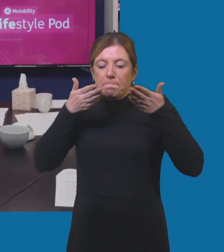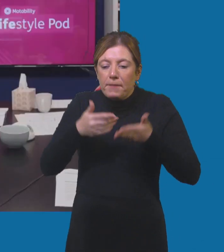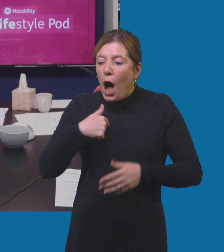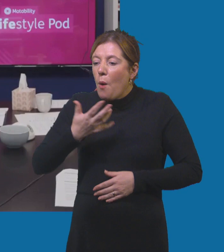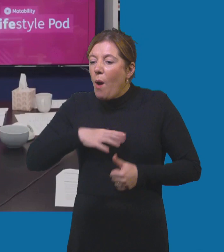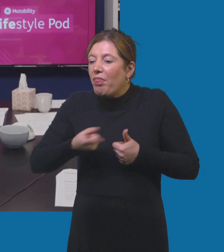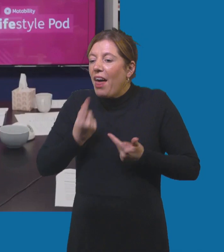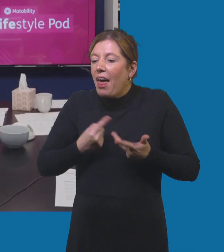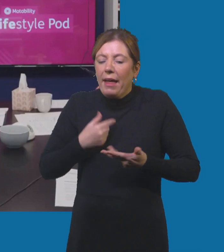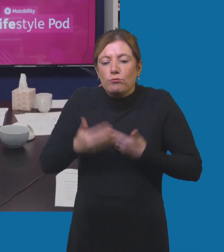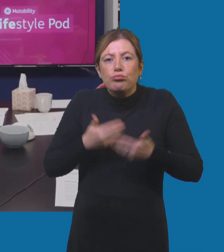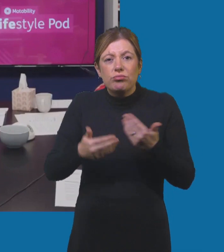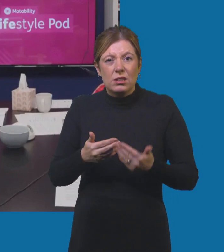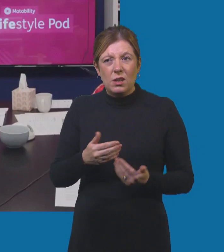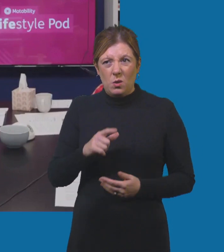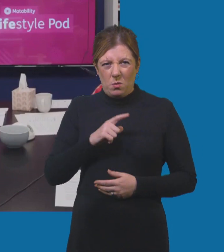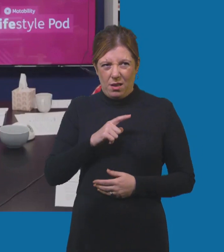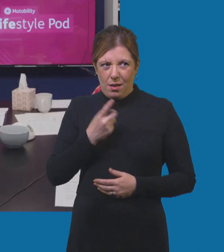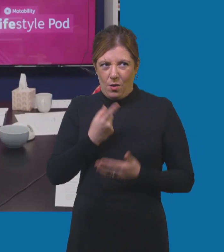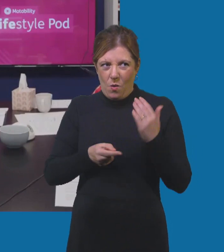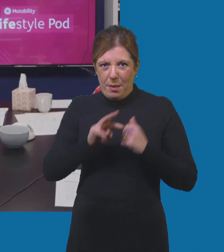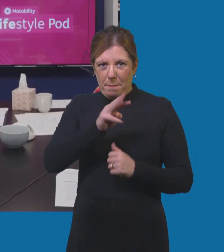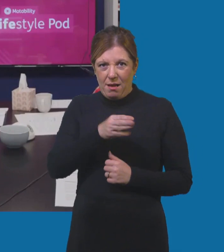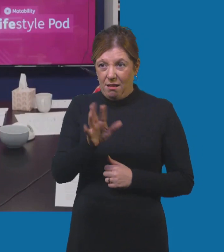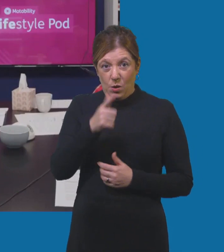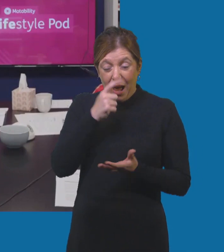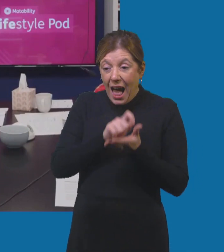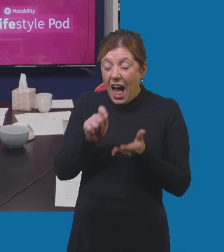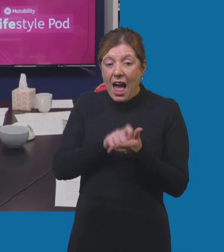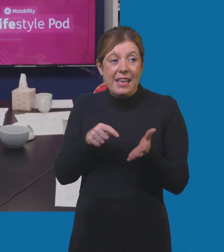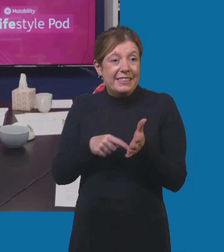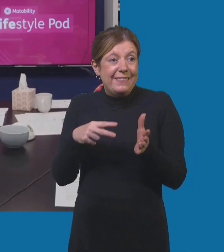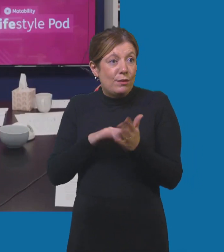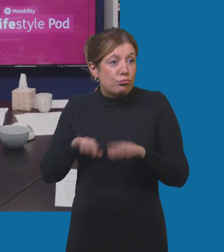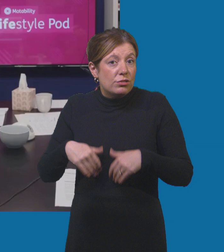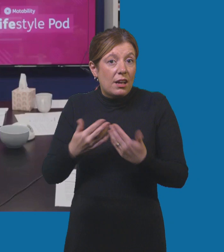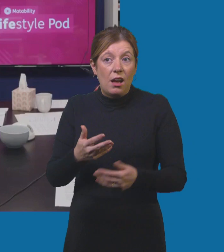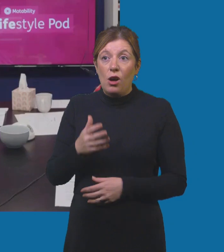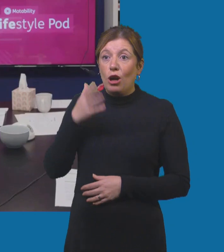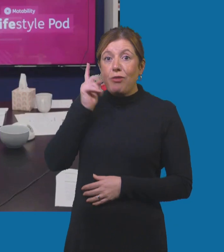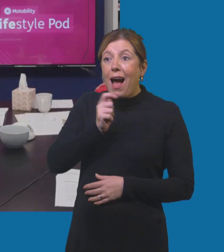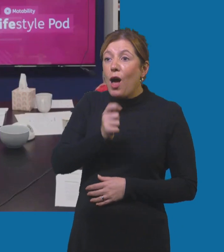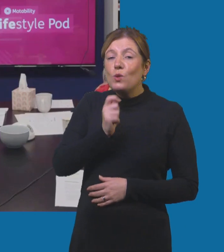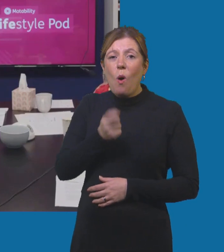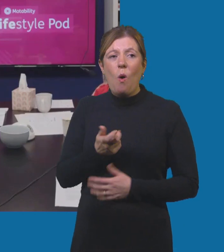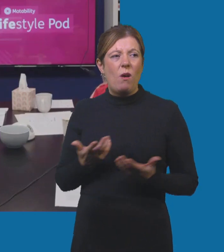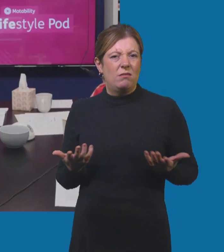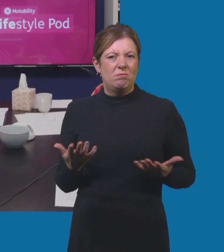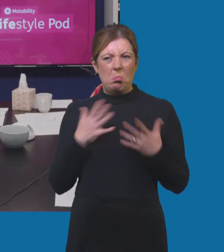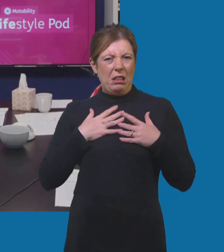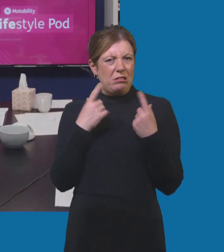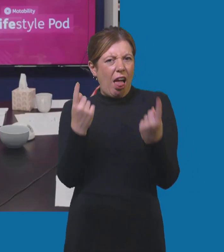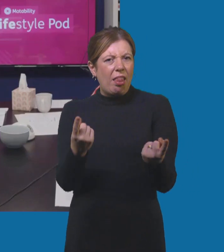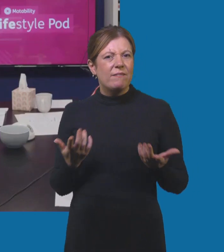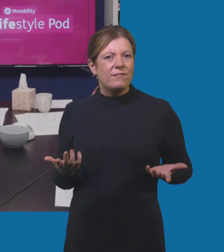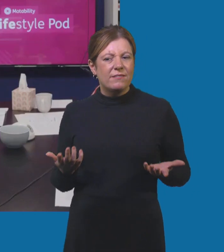Because there's a lot more out there. You know, you could be a writer, a TV presenter, radio host, whatever you want to do